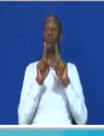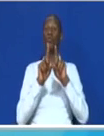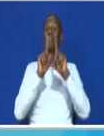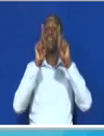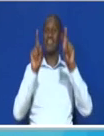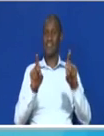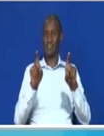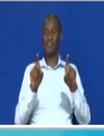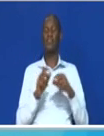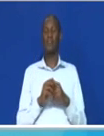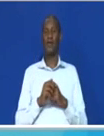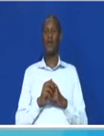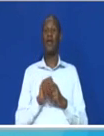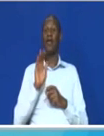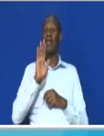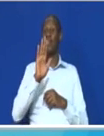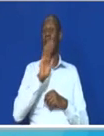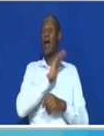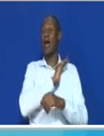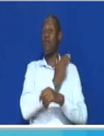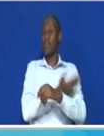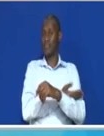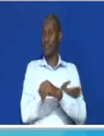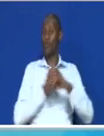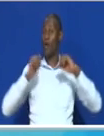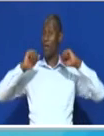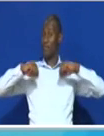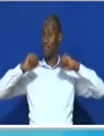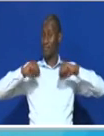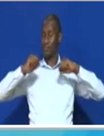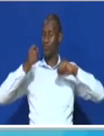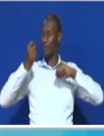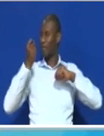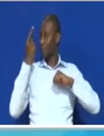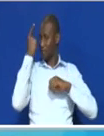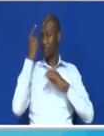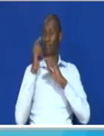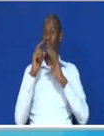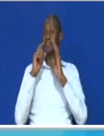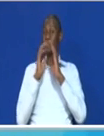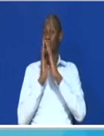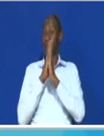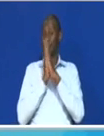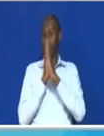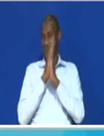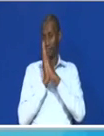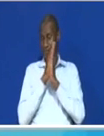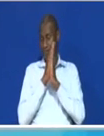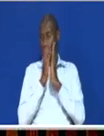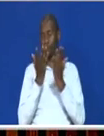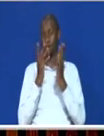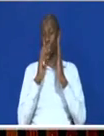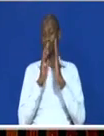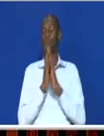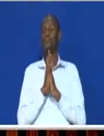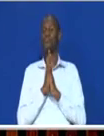test their ability to comprehend the text. So it is a test which